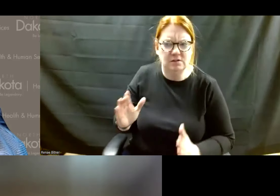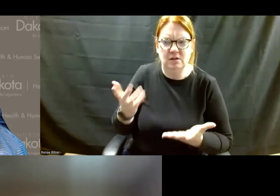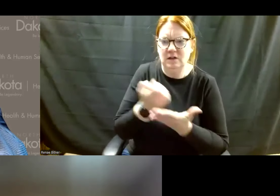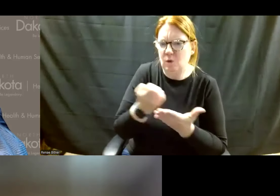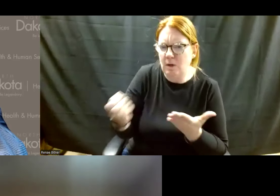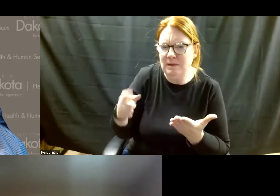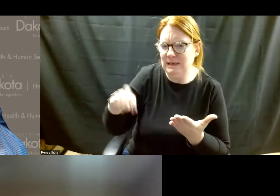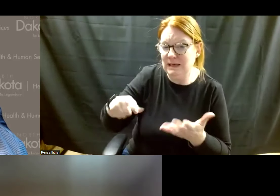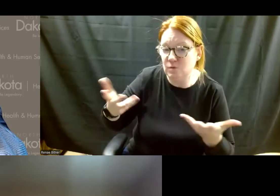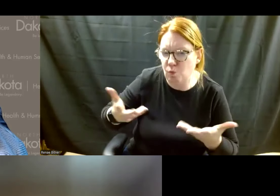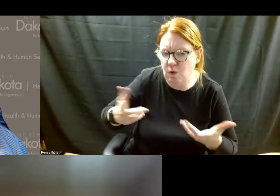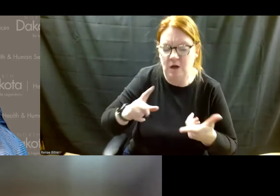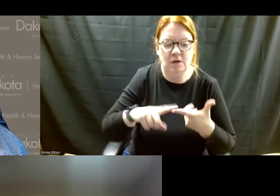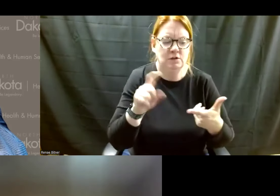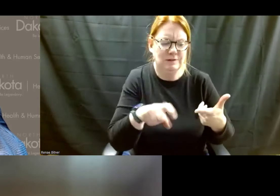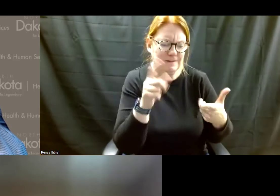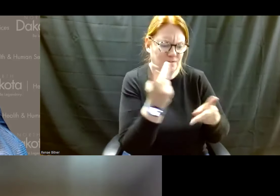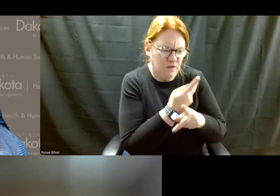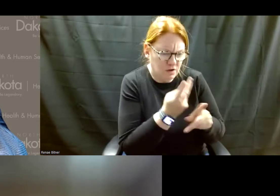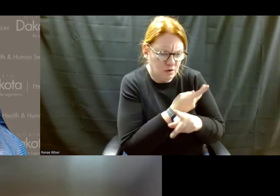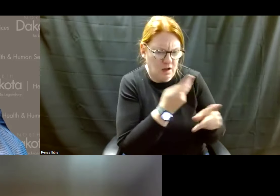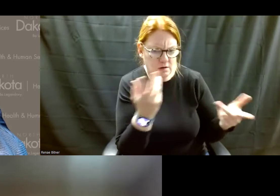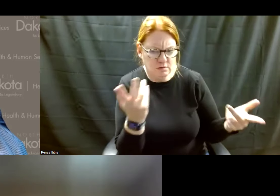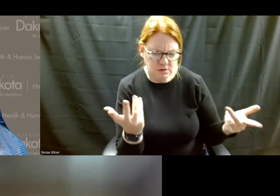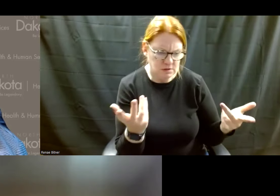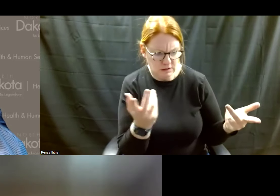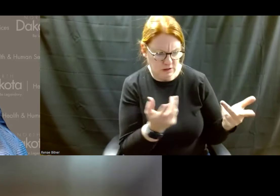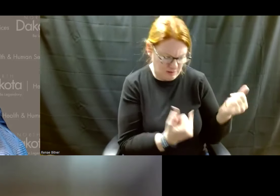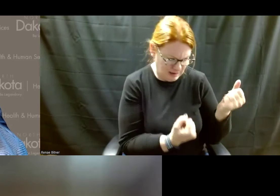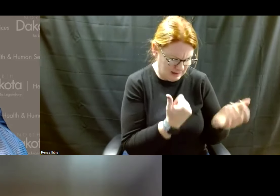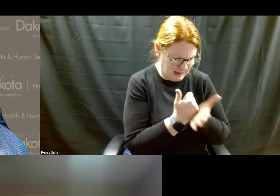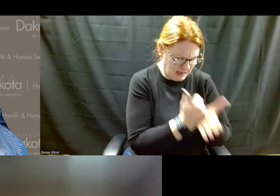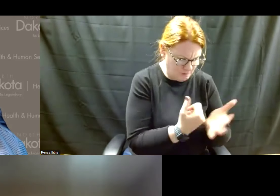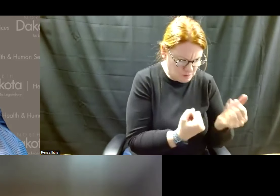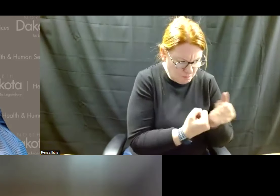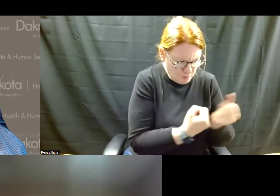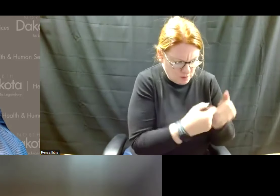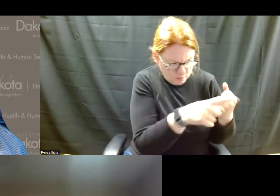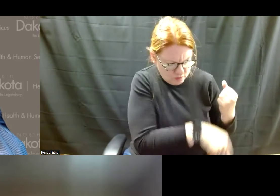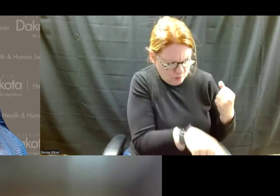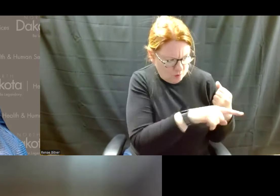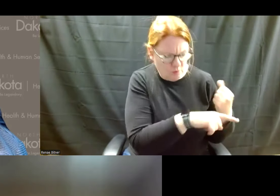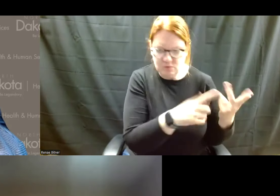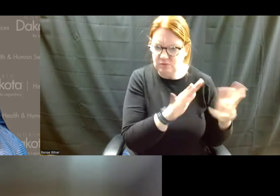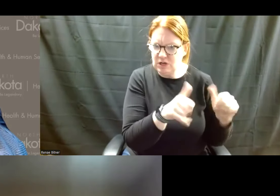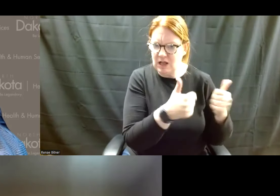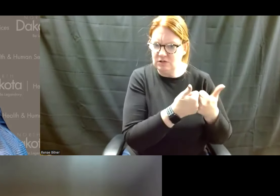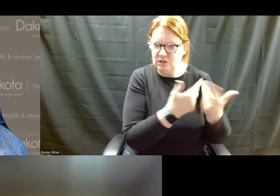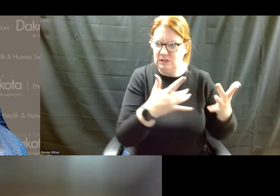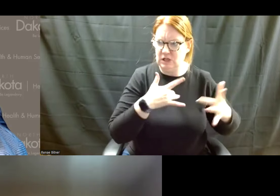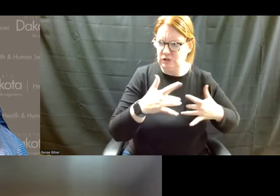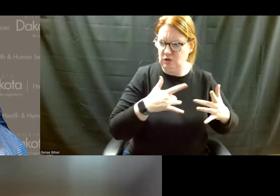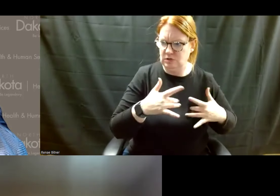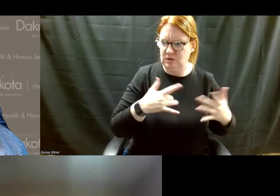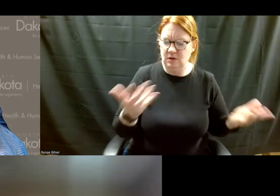is needed? Do we need to troubleshoot? Do we need to get out there and help support them with those types of challenges and concerns